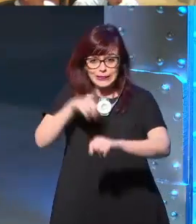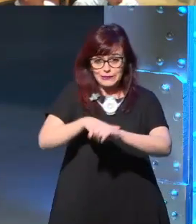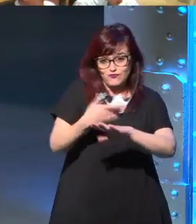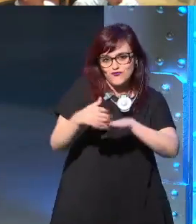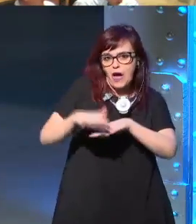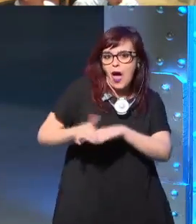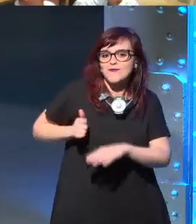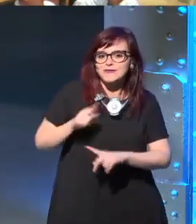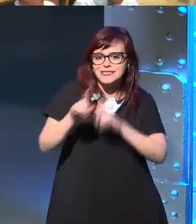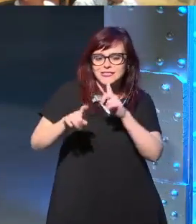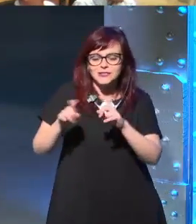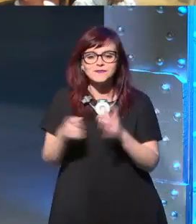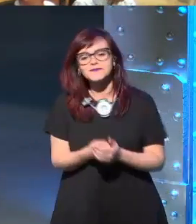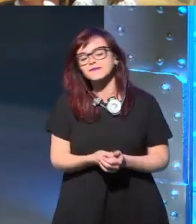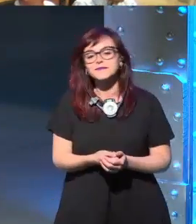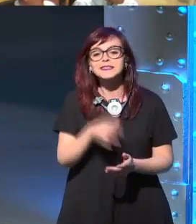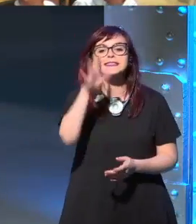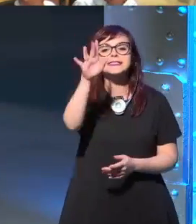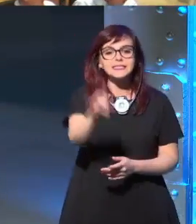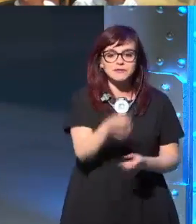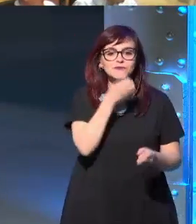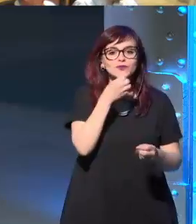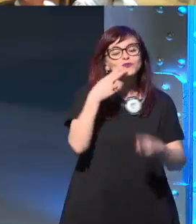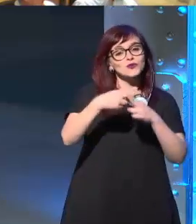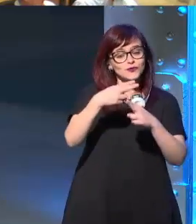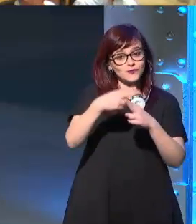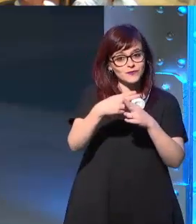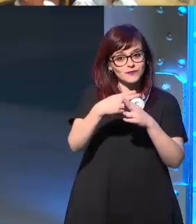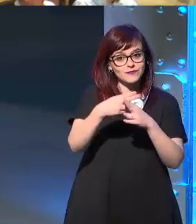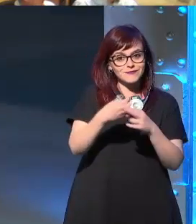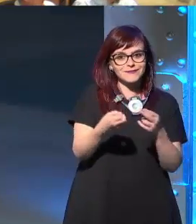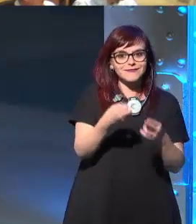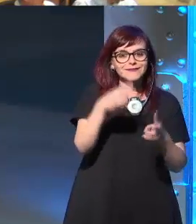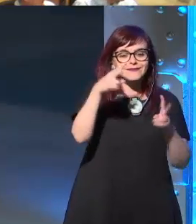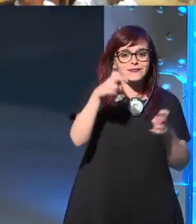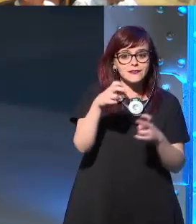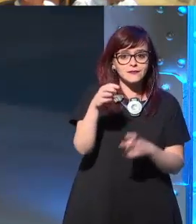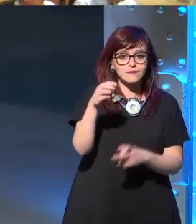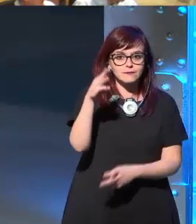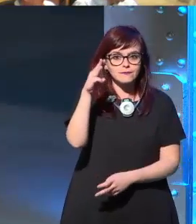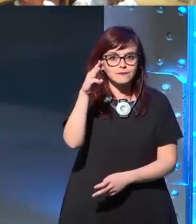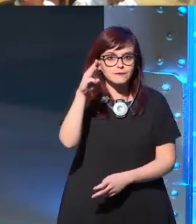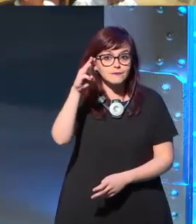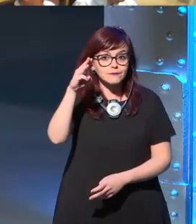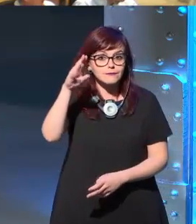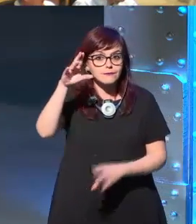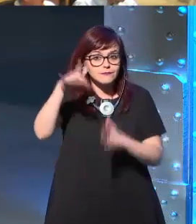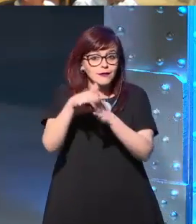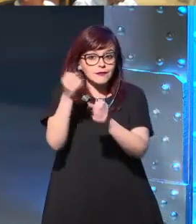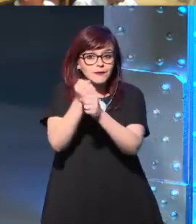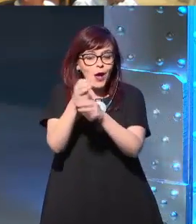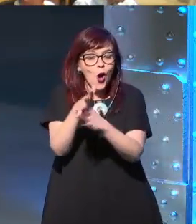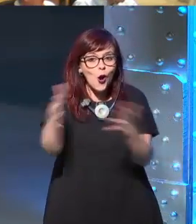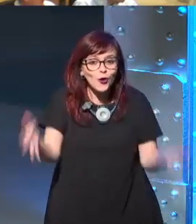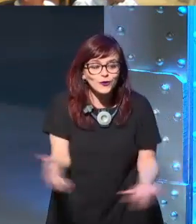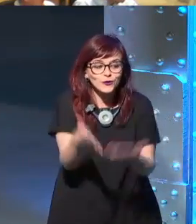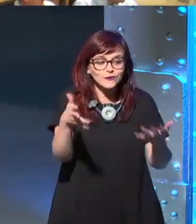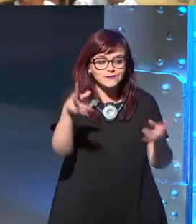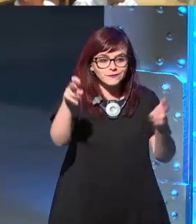can have many interventions, okay? My name is Pino Bethencourt. I work in leadership and coaching. My question is